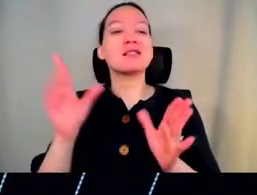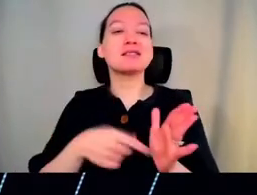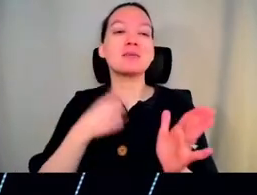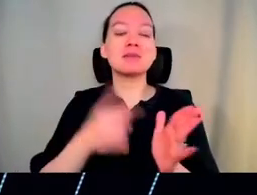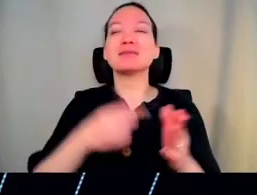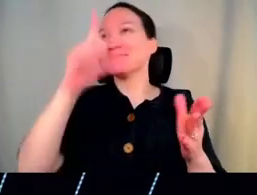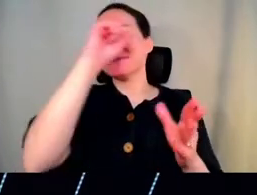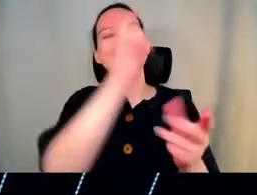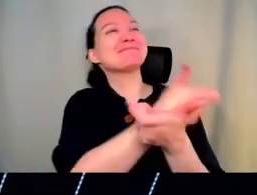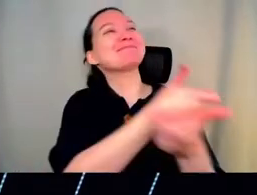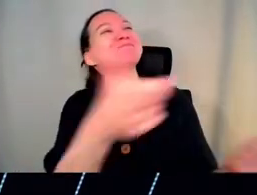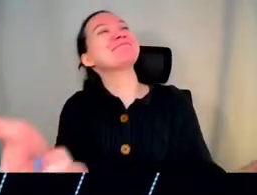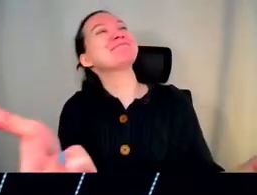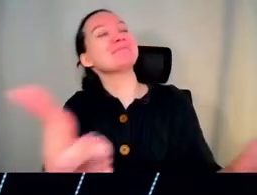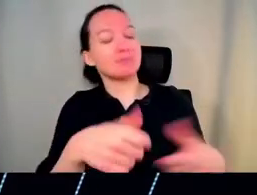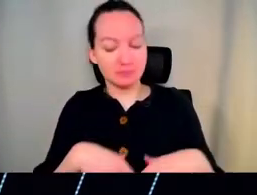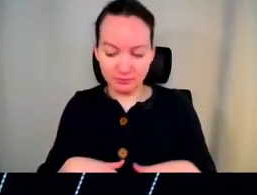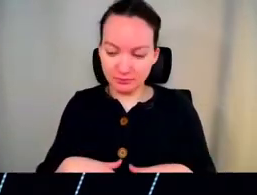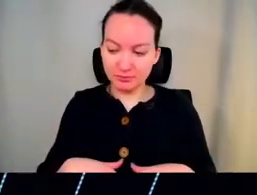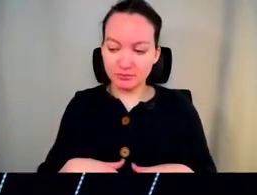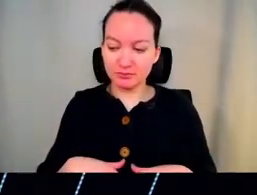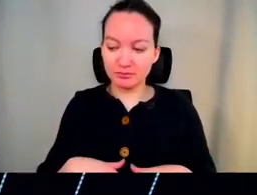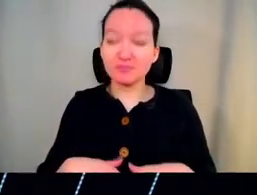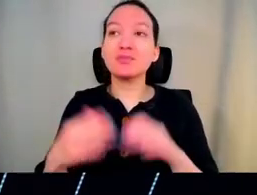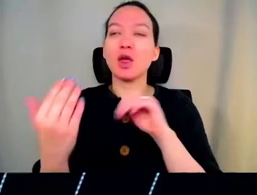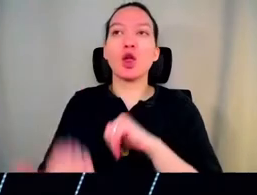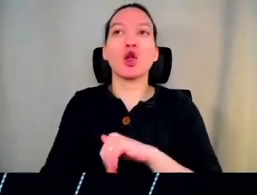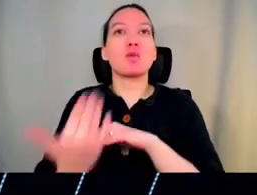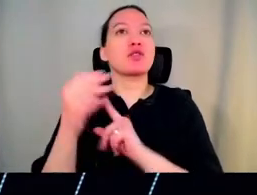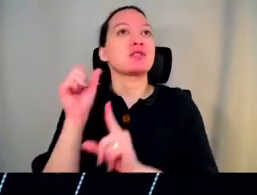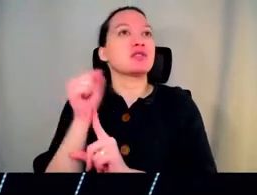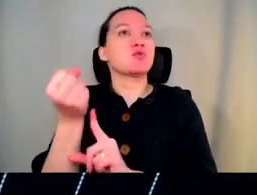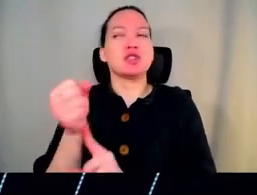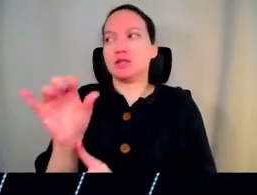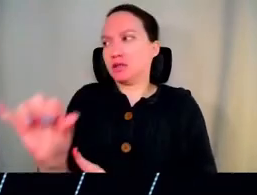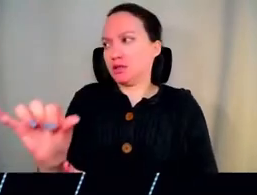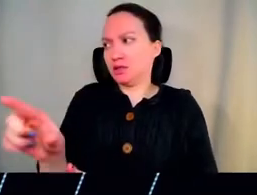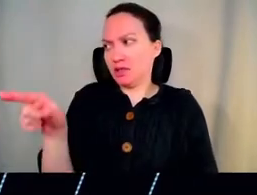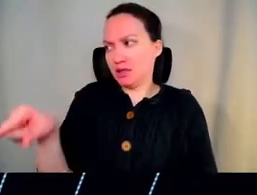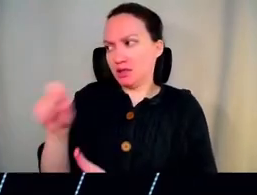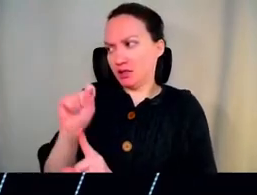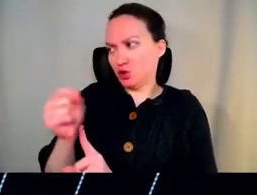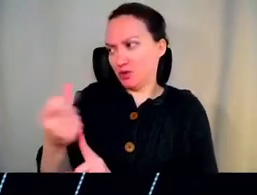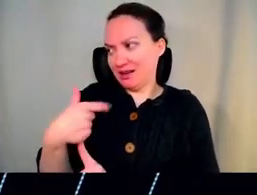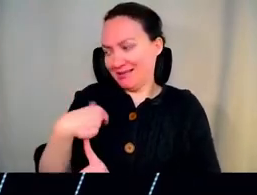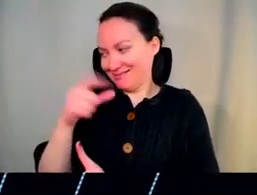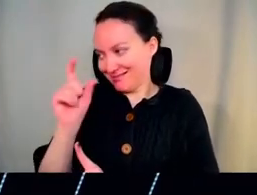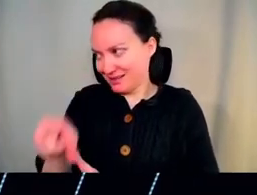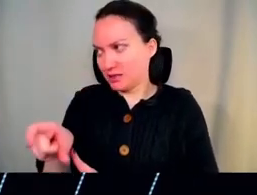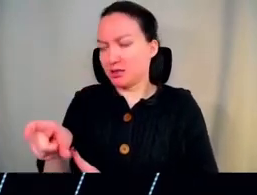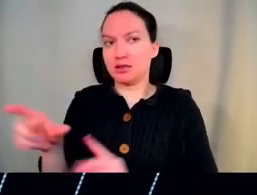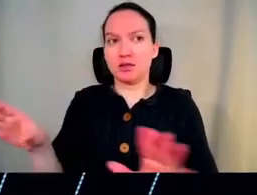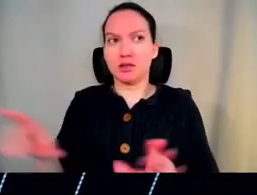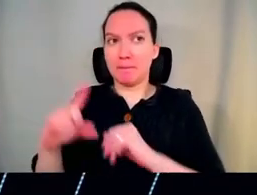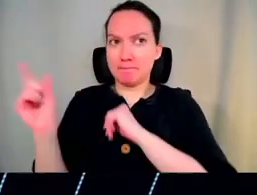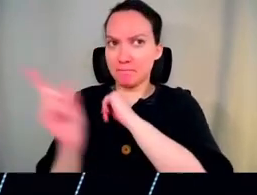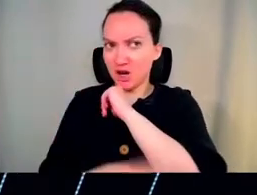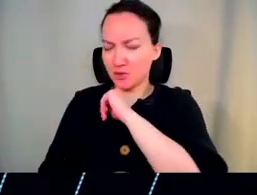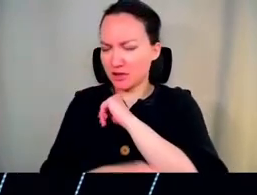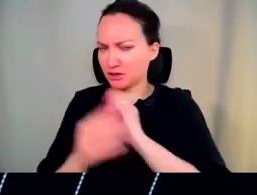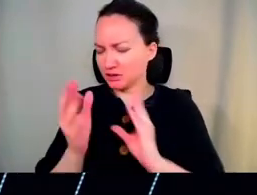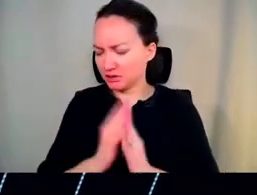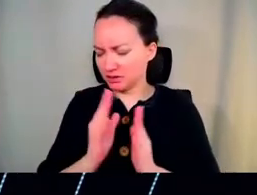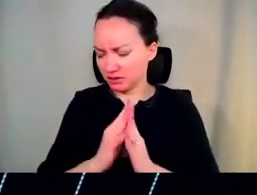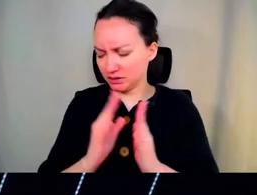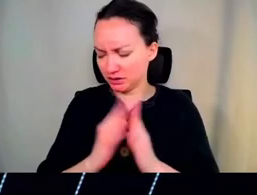you do whatever you want, right? But we approach those situations and go, okay, is this a situation where I punishment? Or is